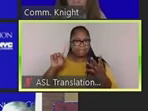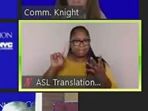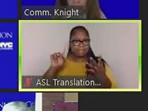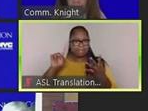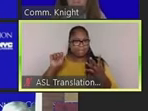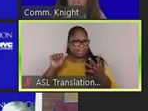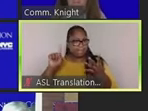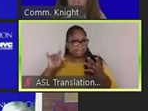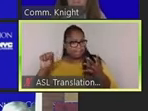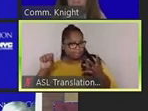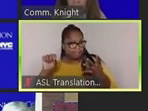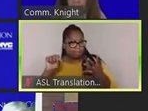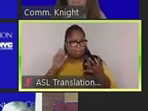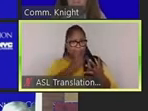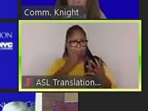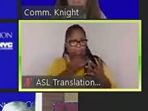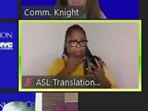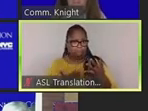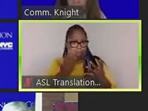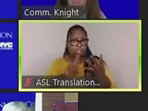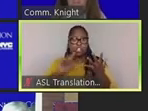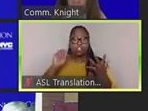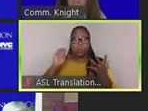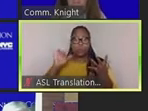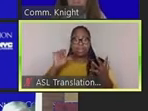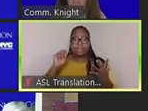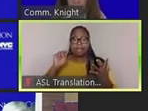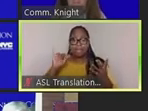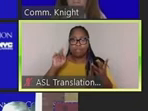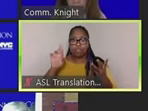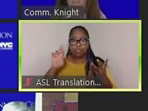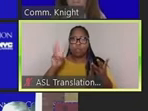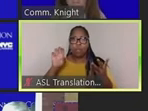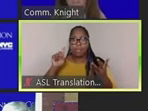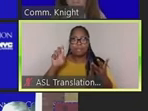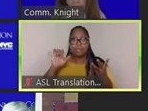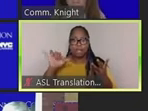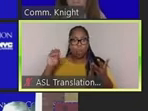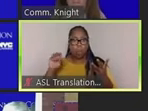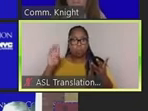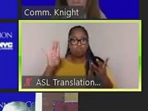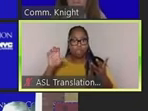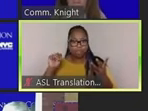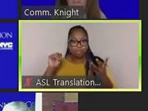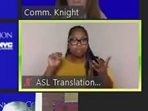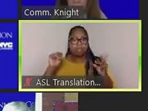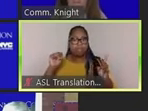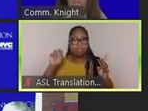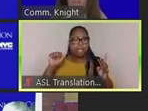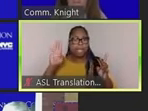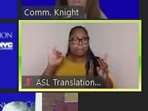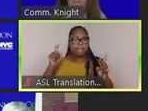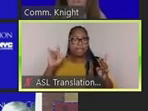Kazis, I hope I'm pronouncing that correctly, Toby Snyder, Wesley O'Brien, and